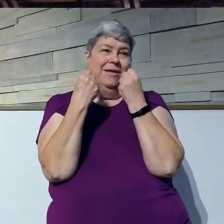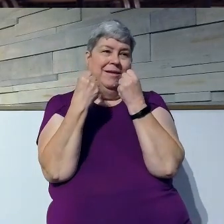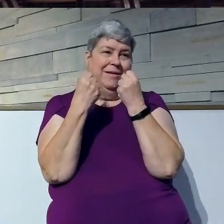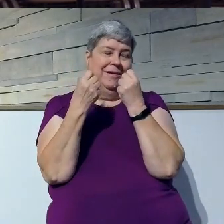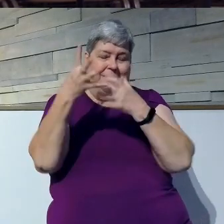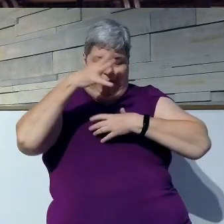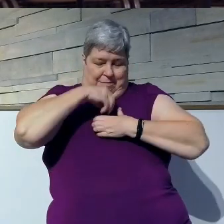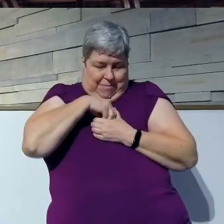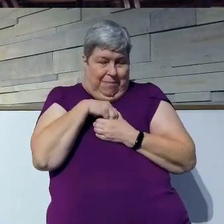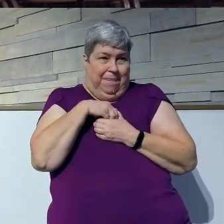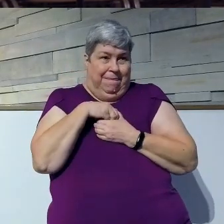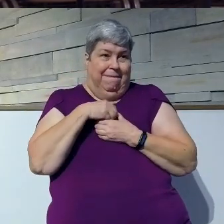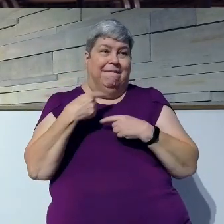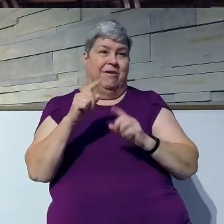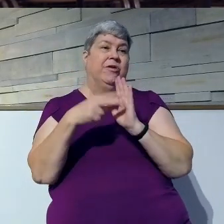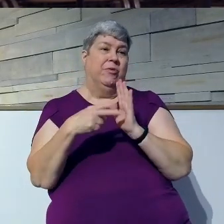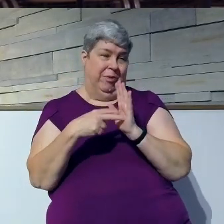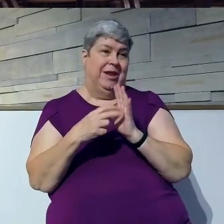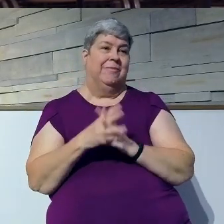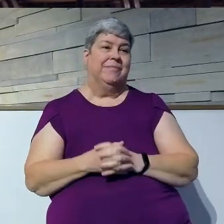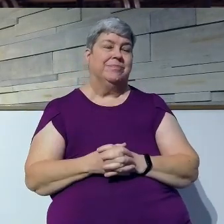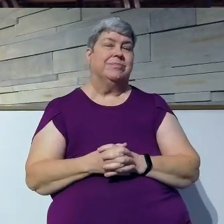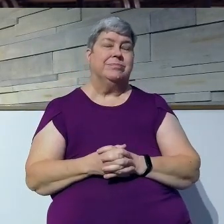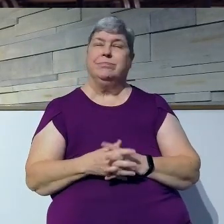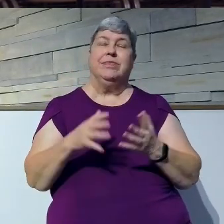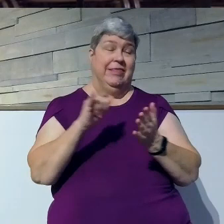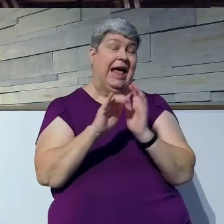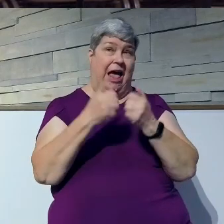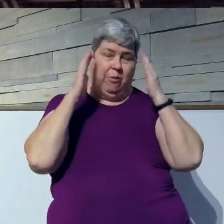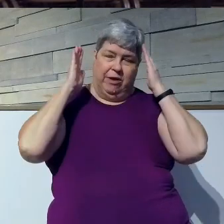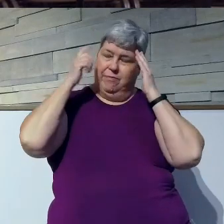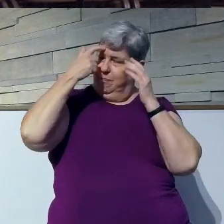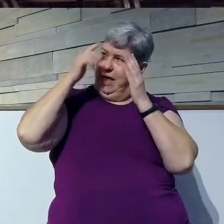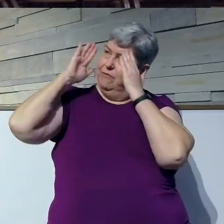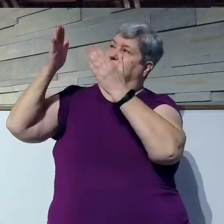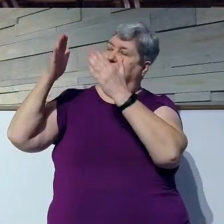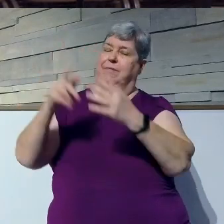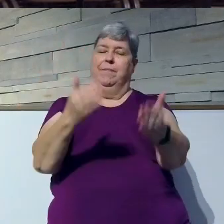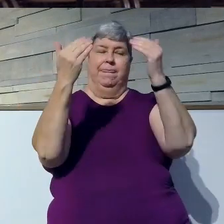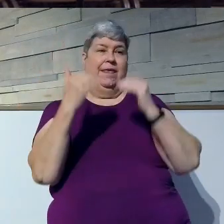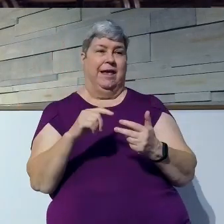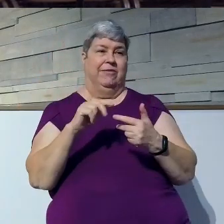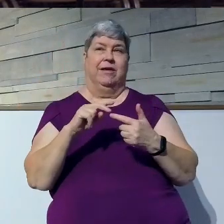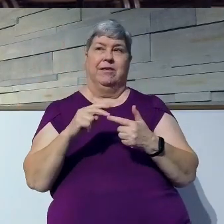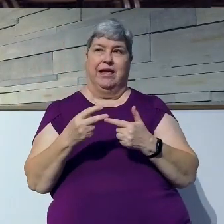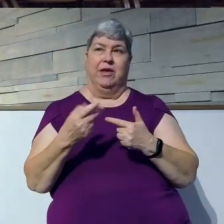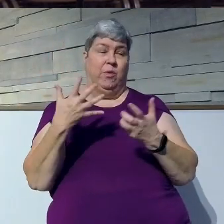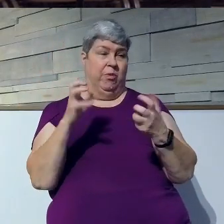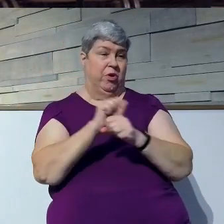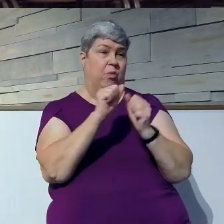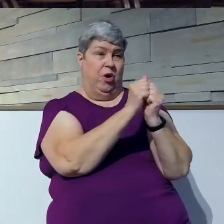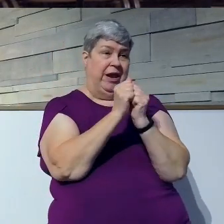your biblical reading and study. So that's how we fix our minds. Next, we want to work with one another as